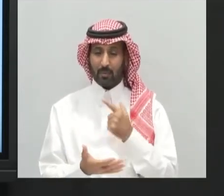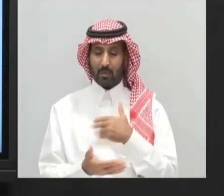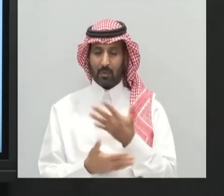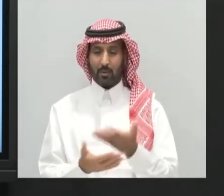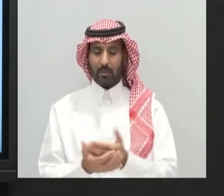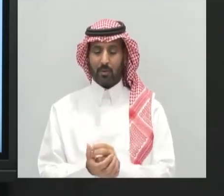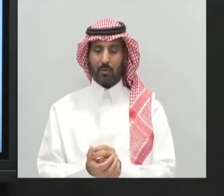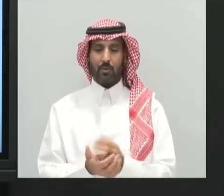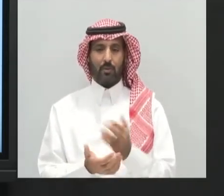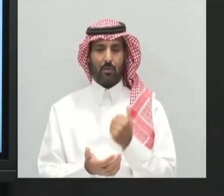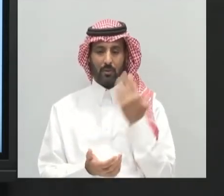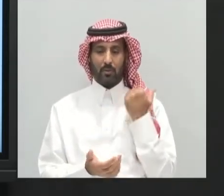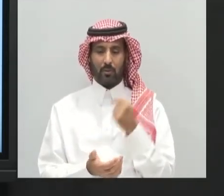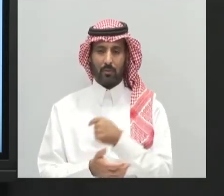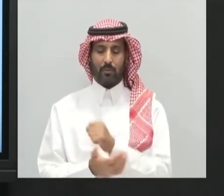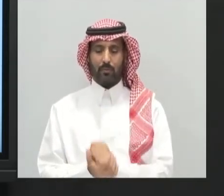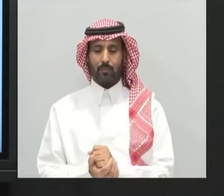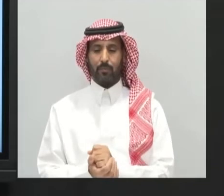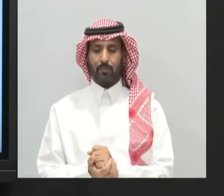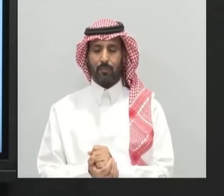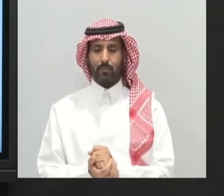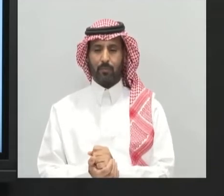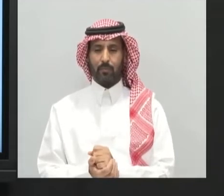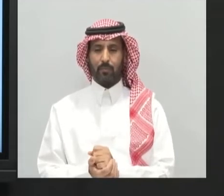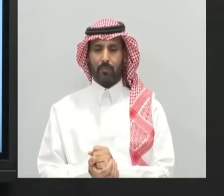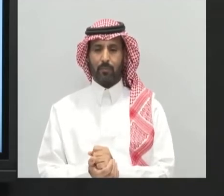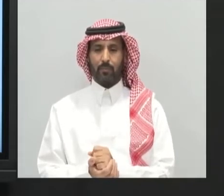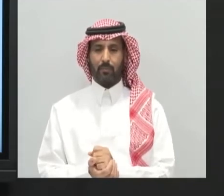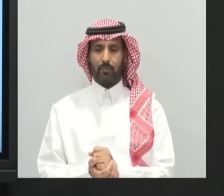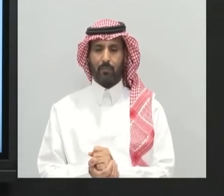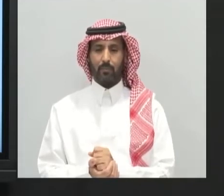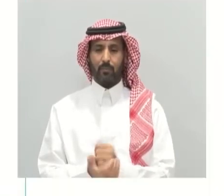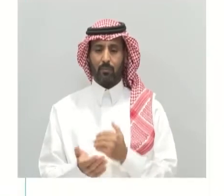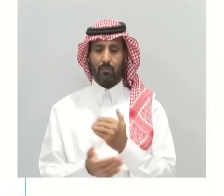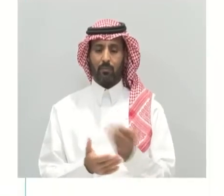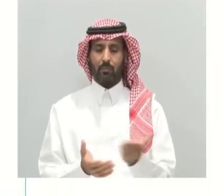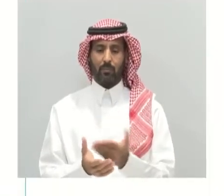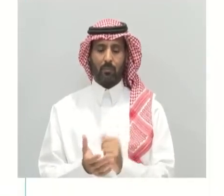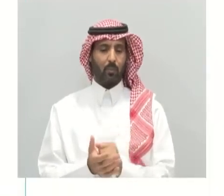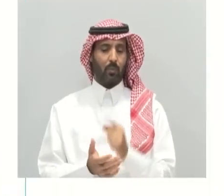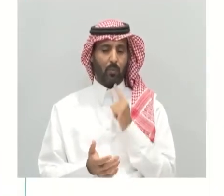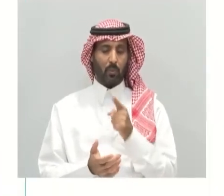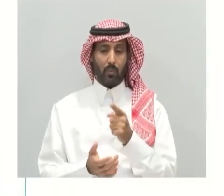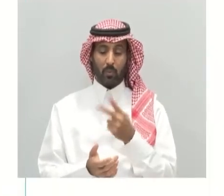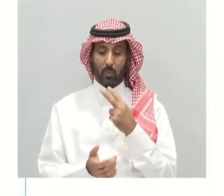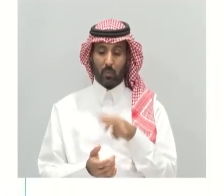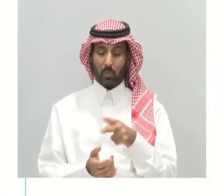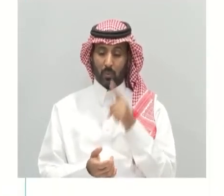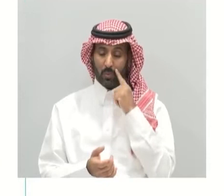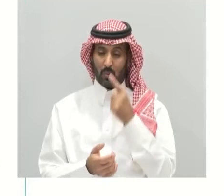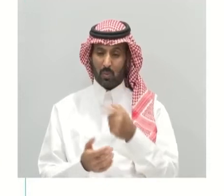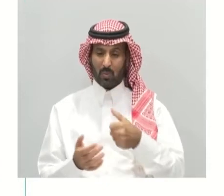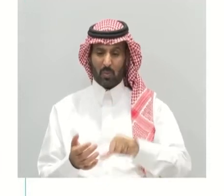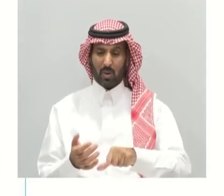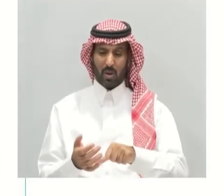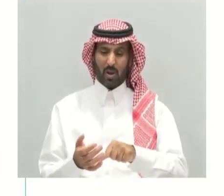that we don't wish to have, or we don't anyone to have as well. So whether we are losing a